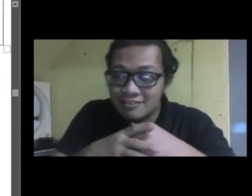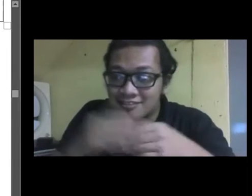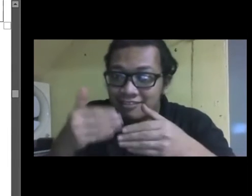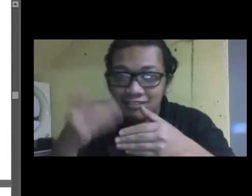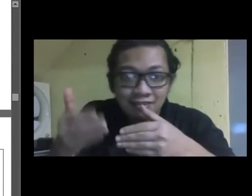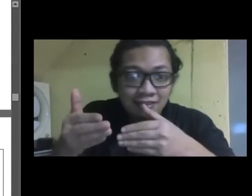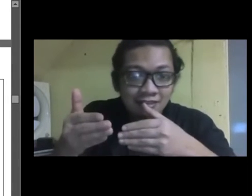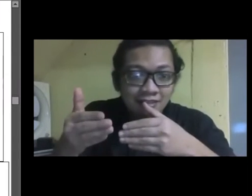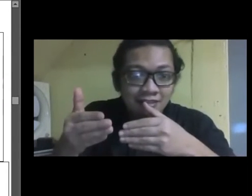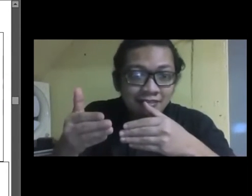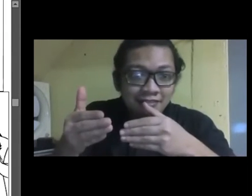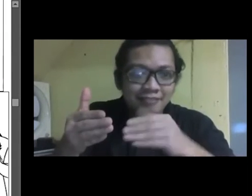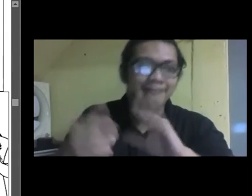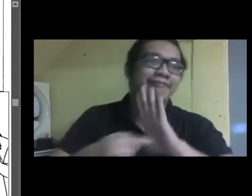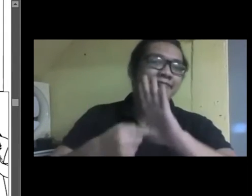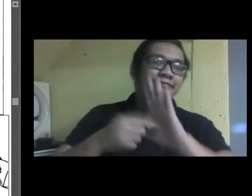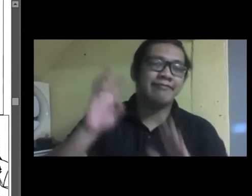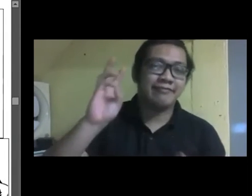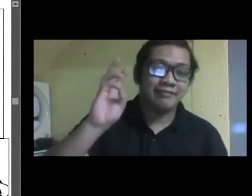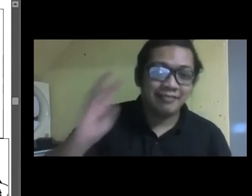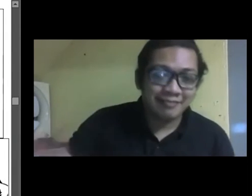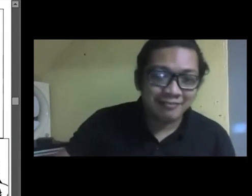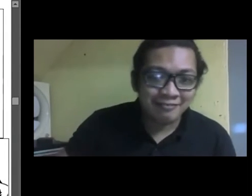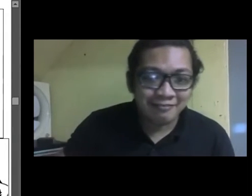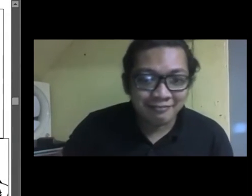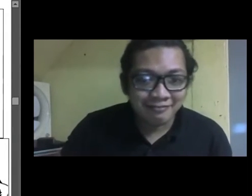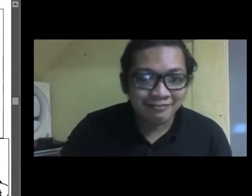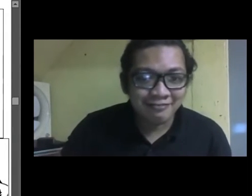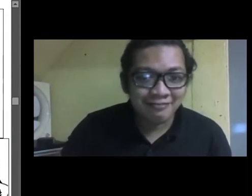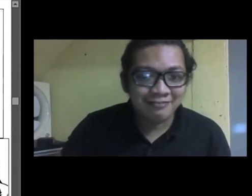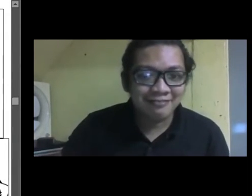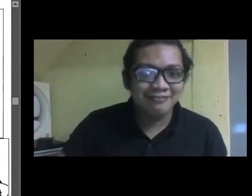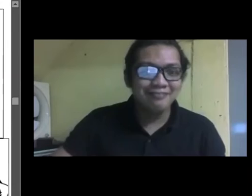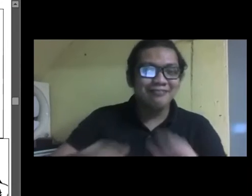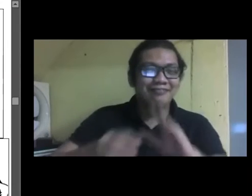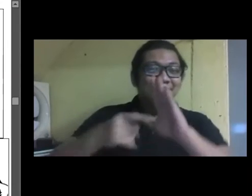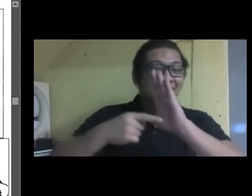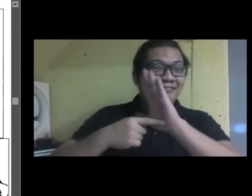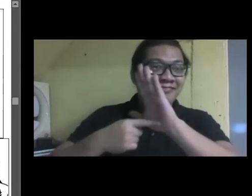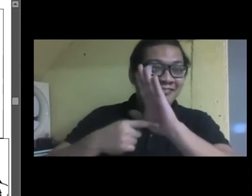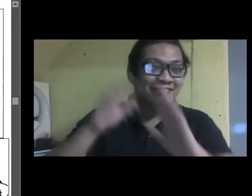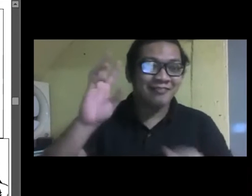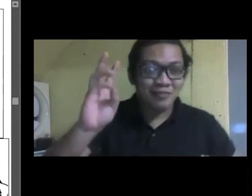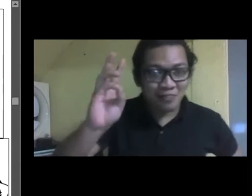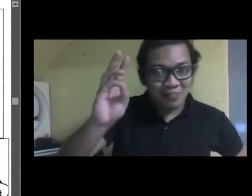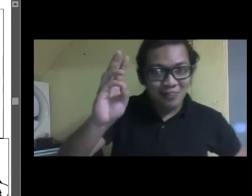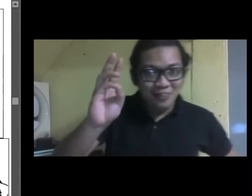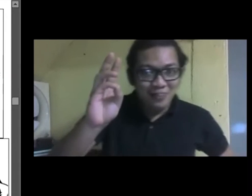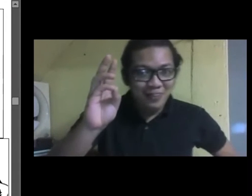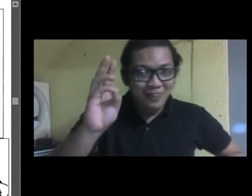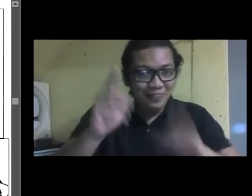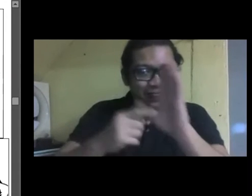So I'm just gonna, well, going forward, we're on example 6.